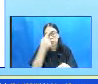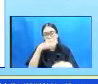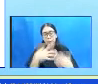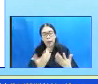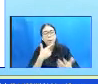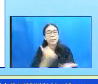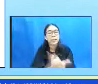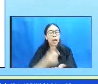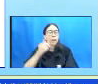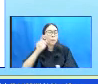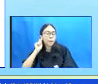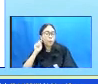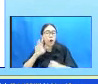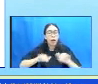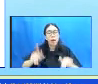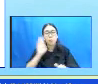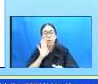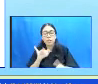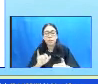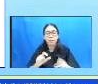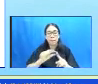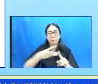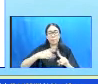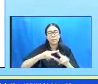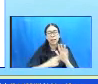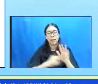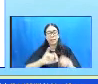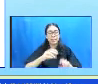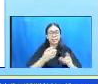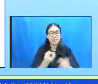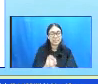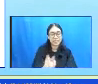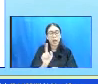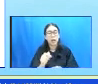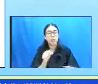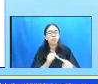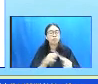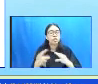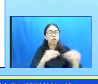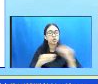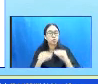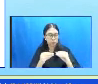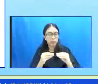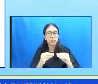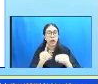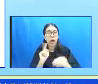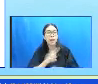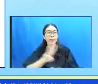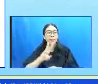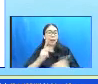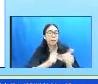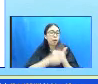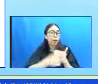discussions. And we also just launched three new projects funded from our Dutch Civic Space